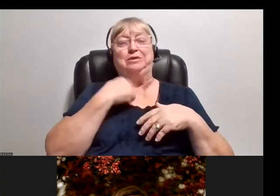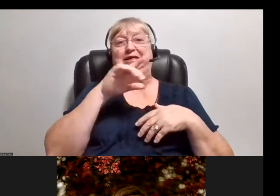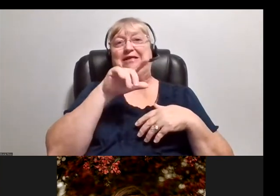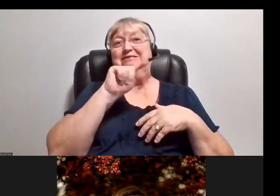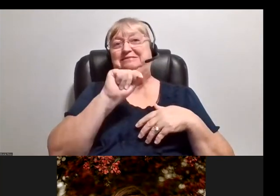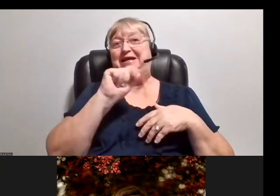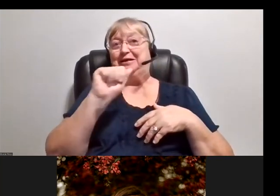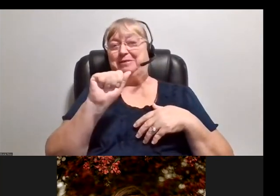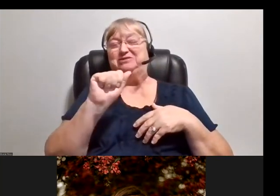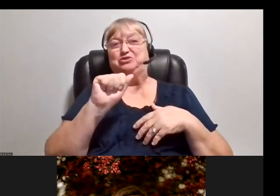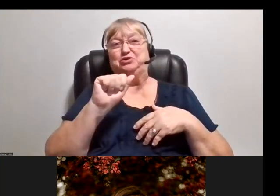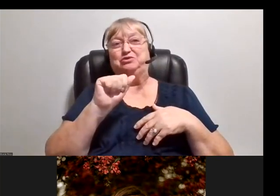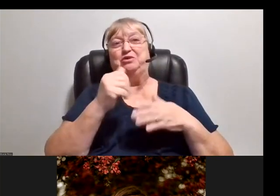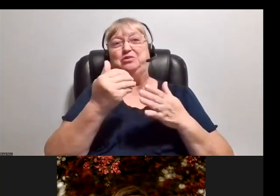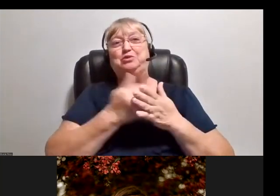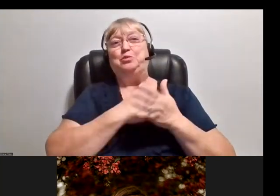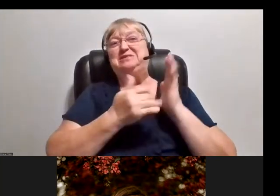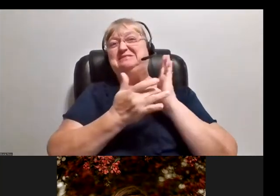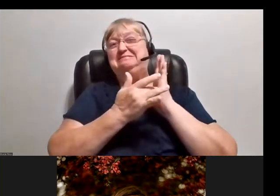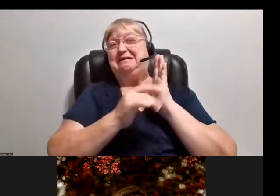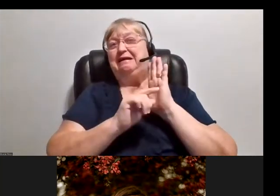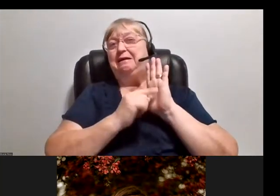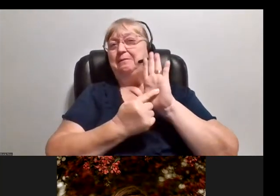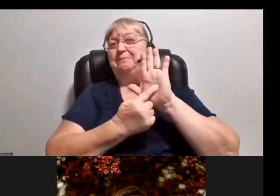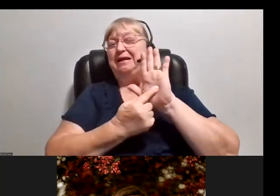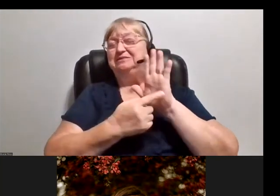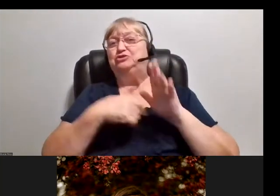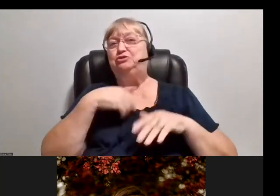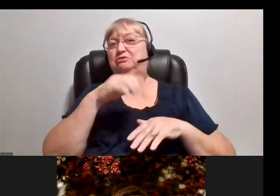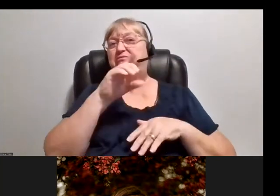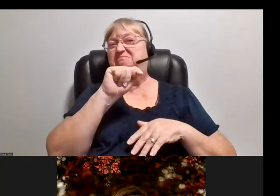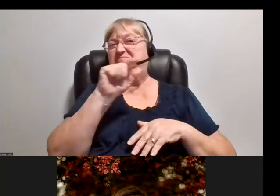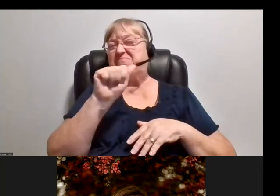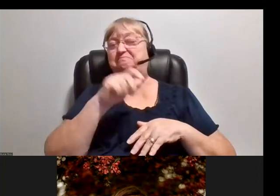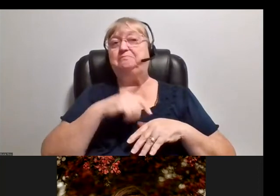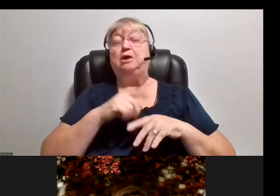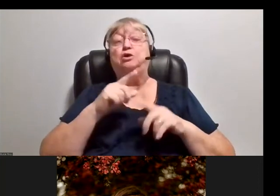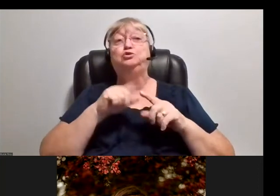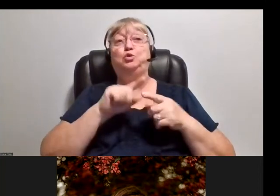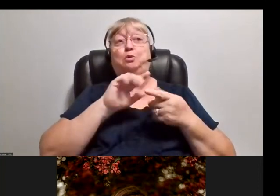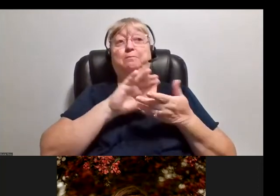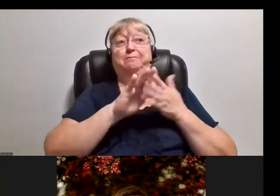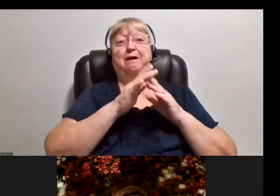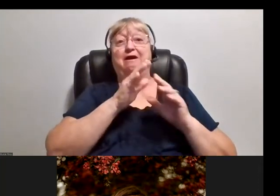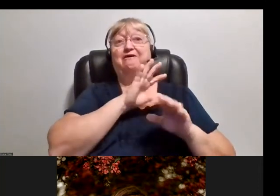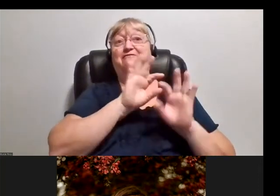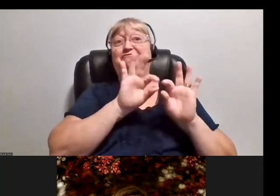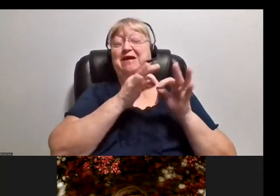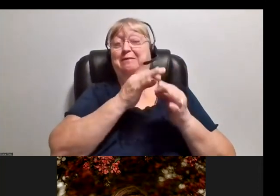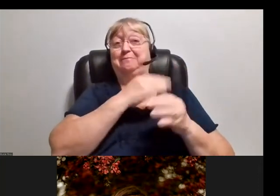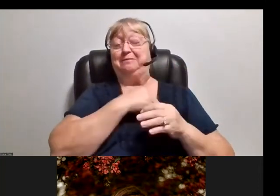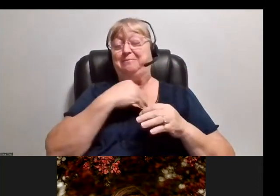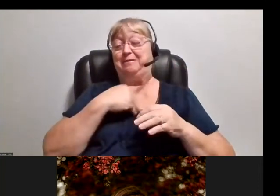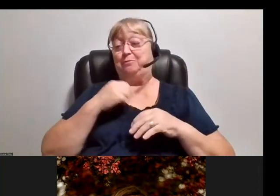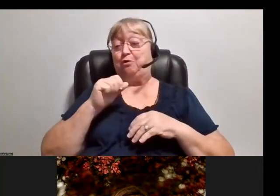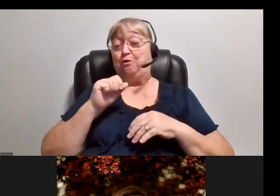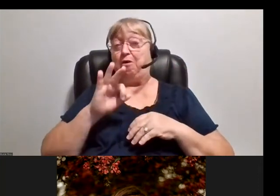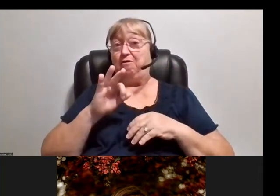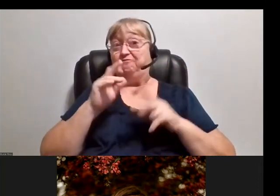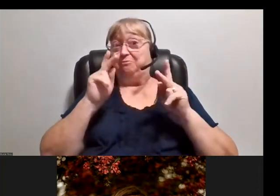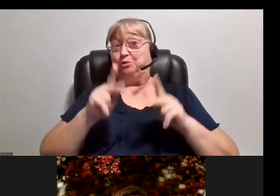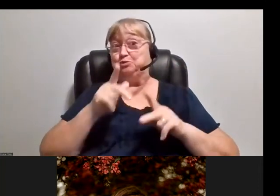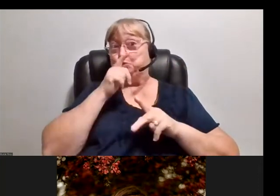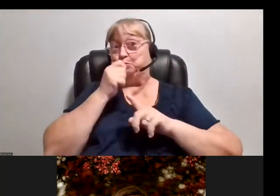the newest tech ambassador, to be a family member of an individual